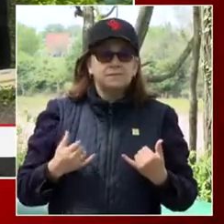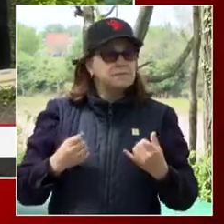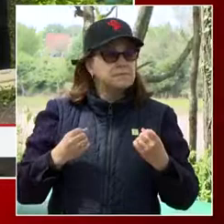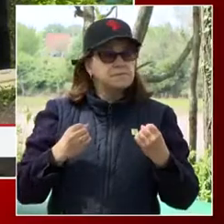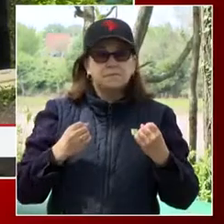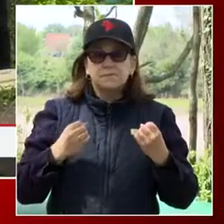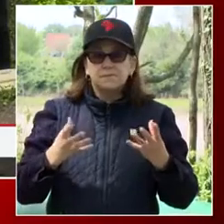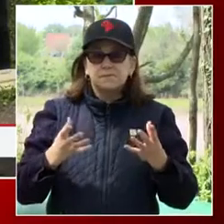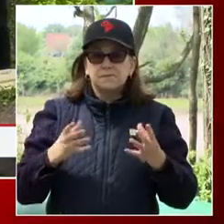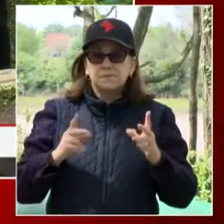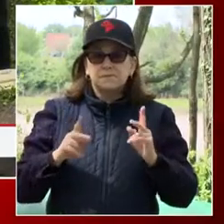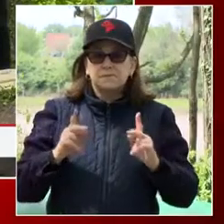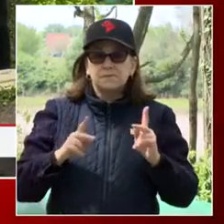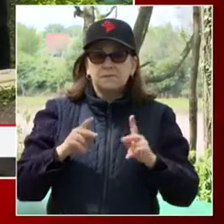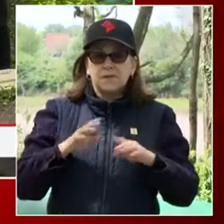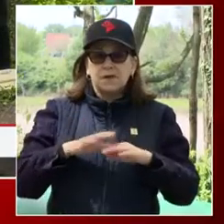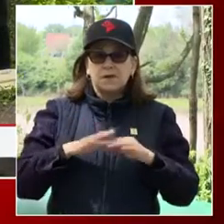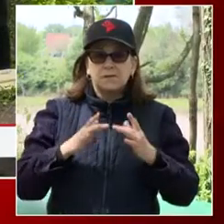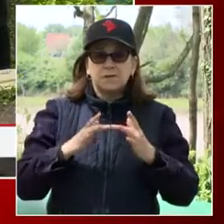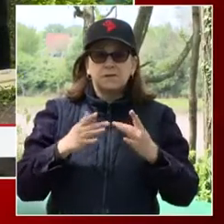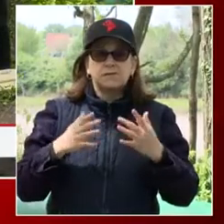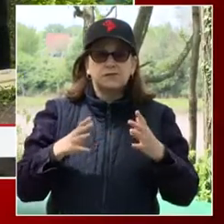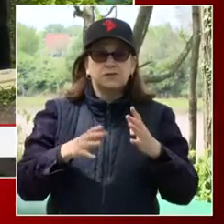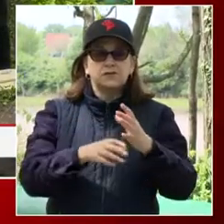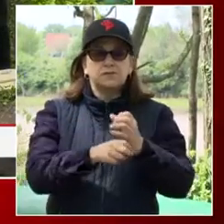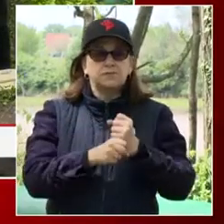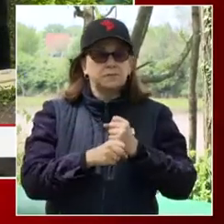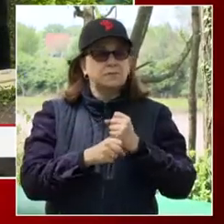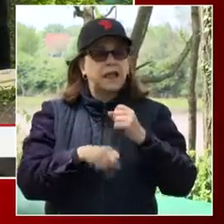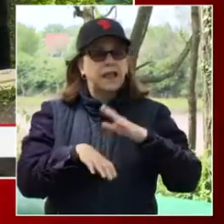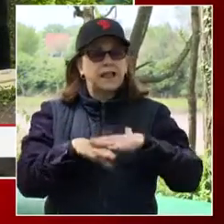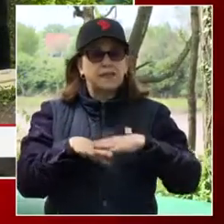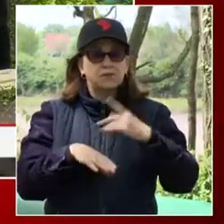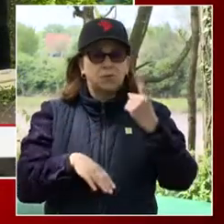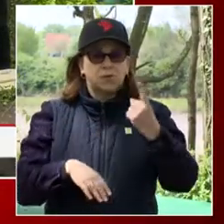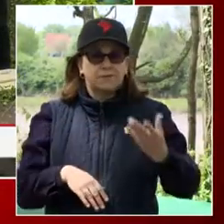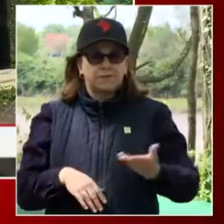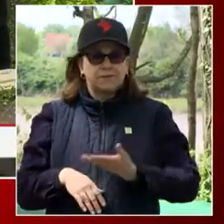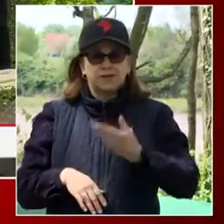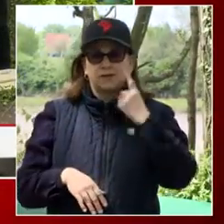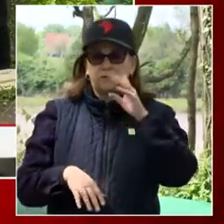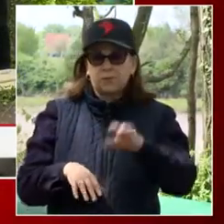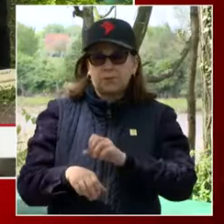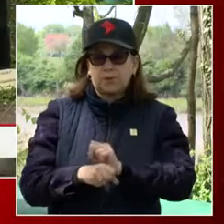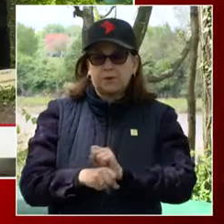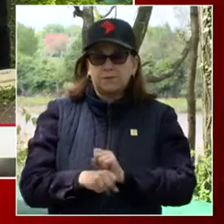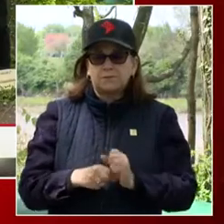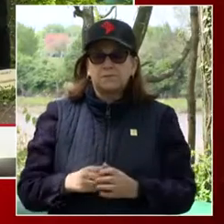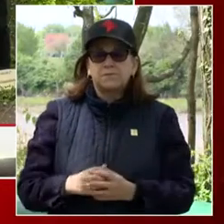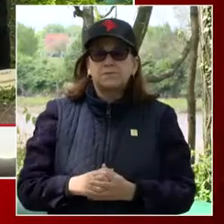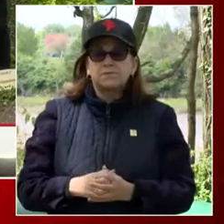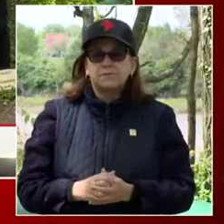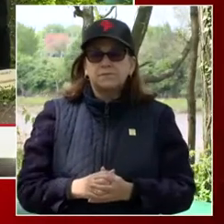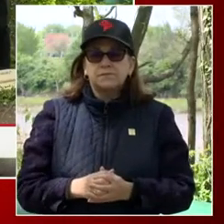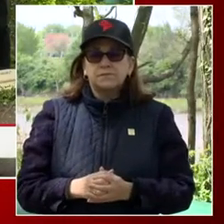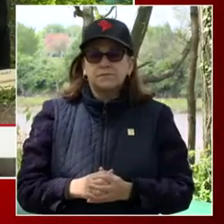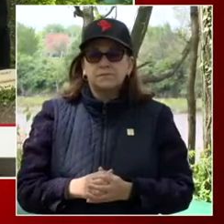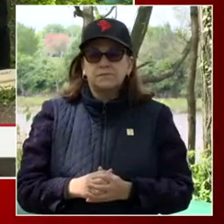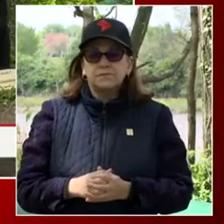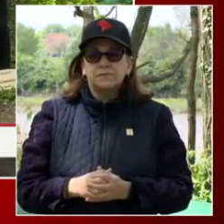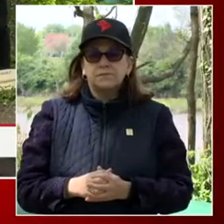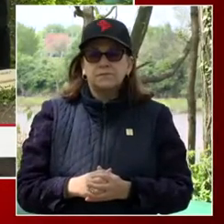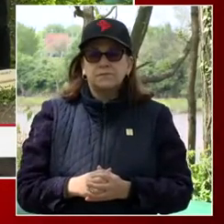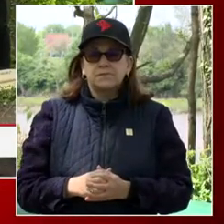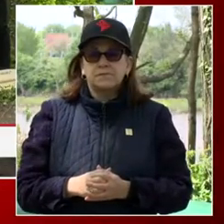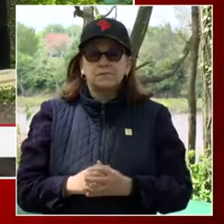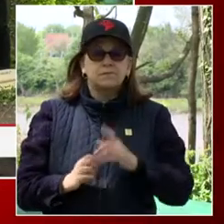have received at least one invitation for the vaccine. So the portal has worked